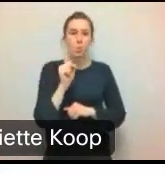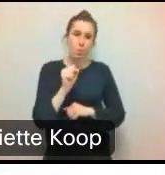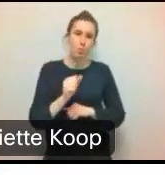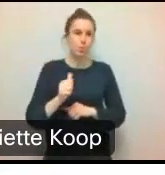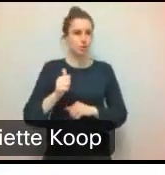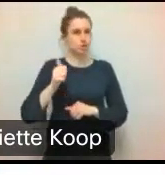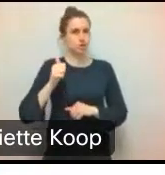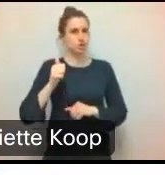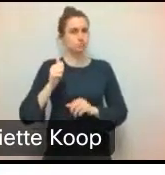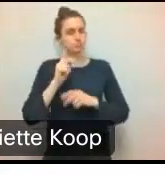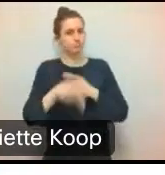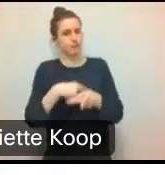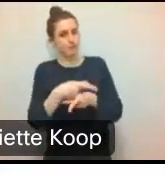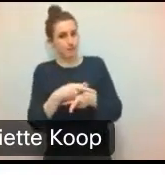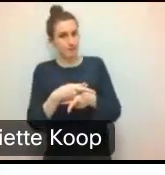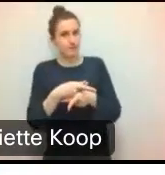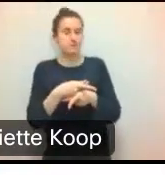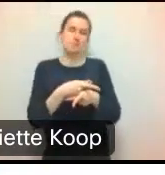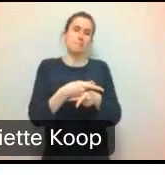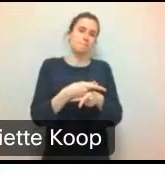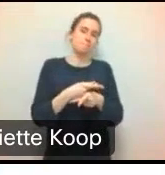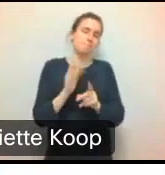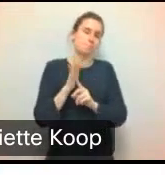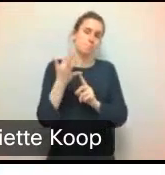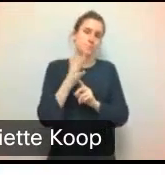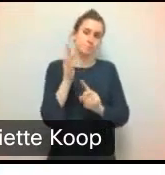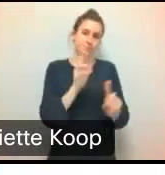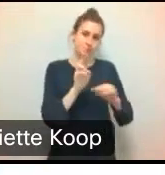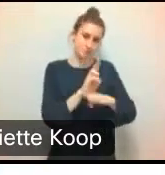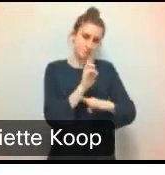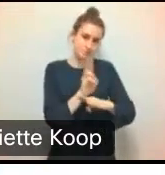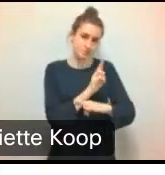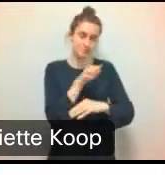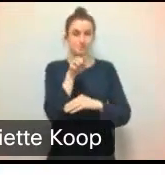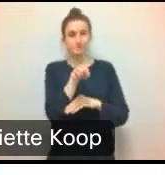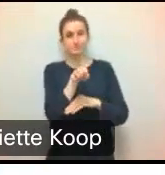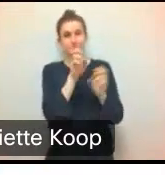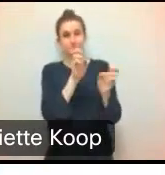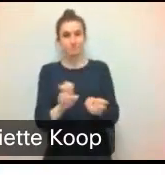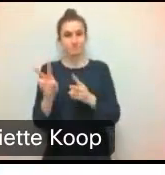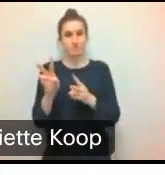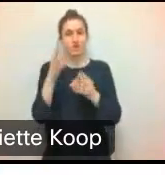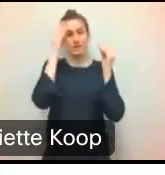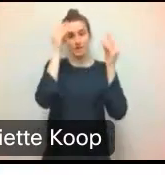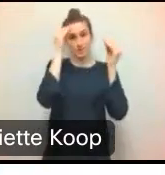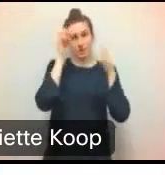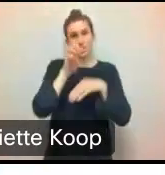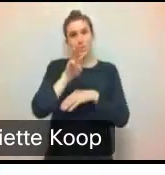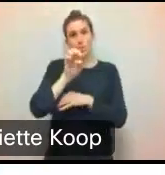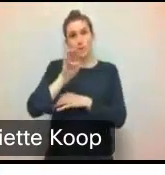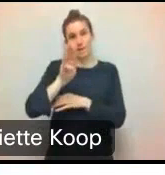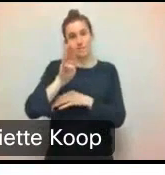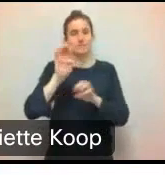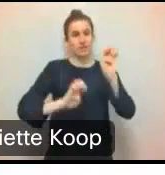information frameworks. It's the one that's used the most. It's on our information and web evaluation guide on our